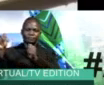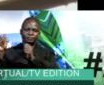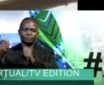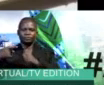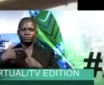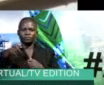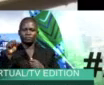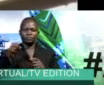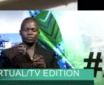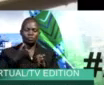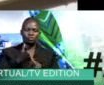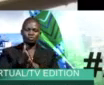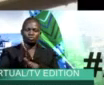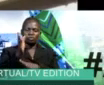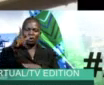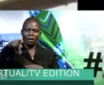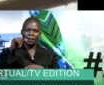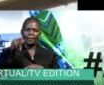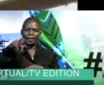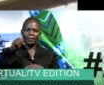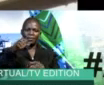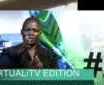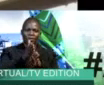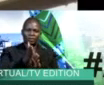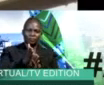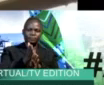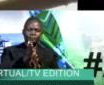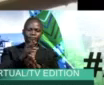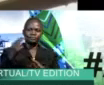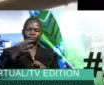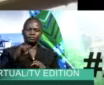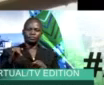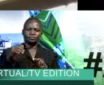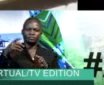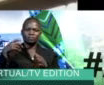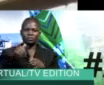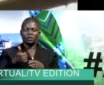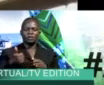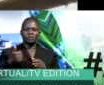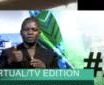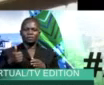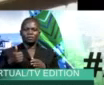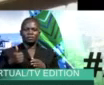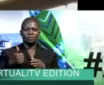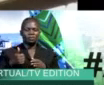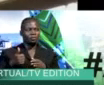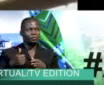transport gas through pipeline than using the LNG or any